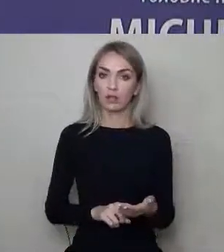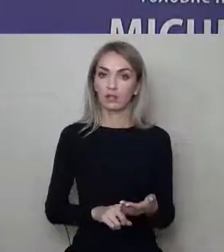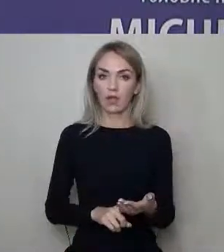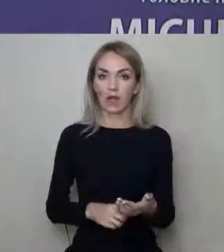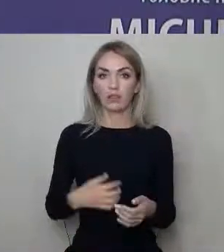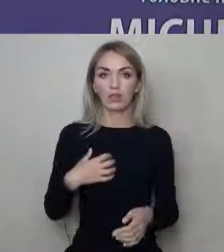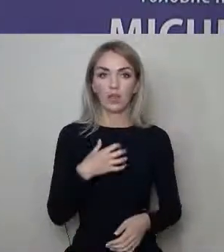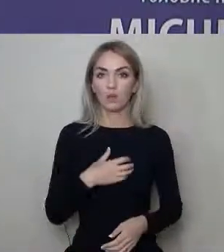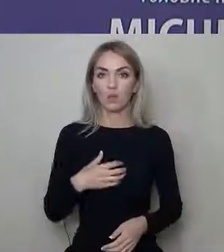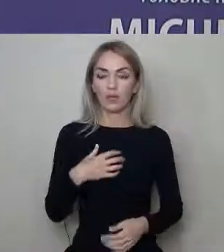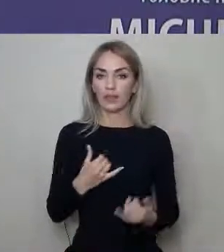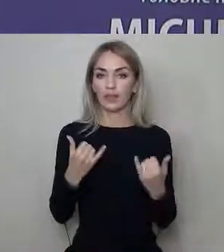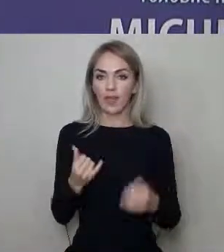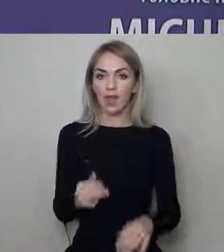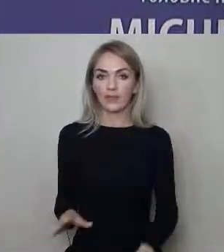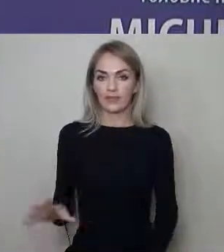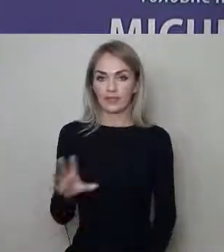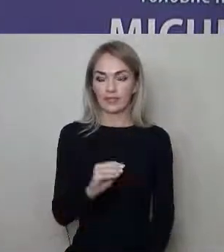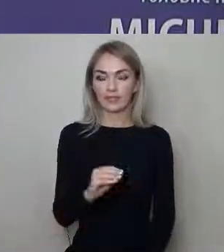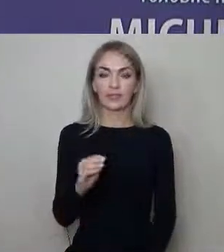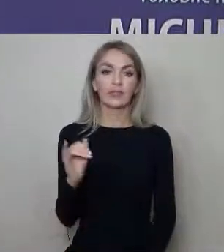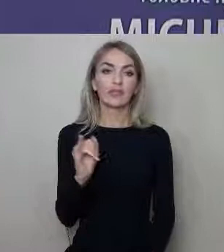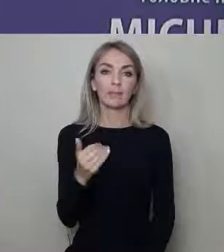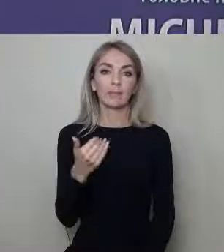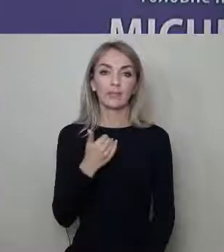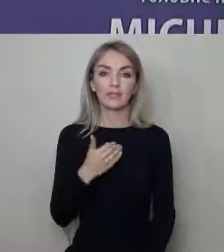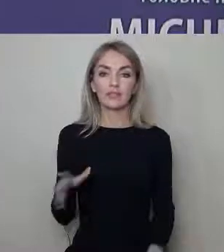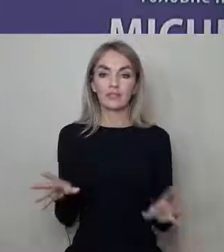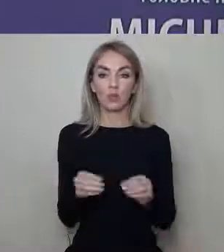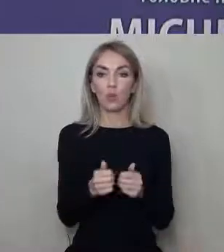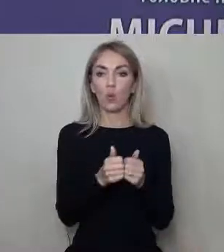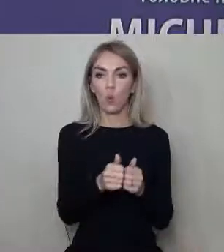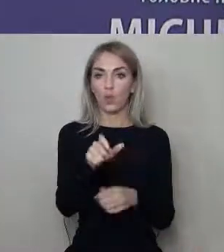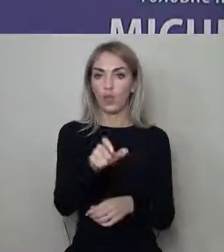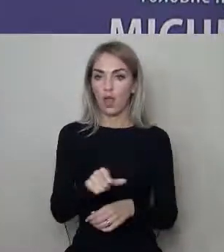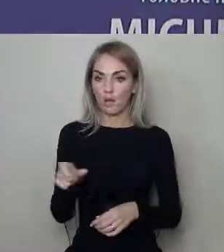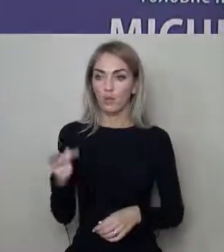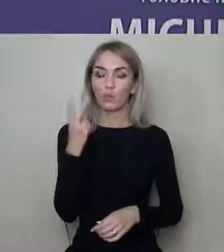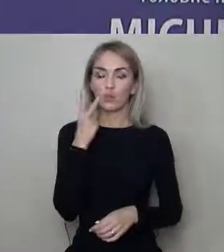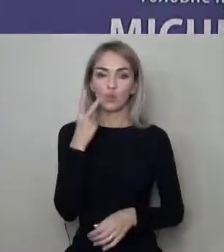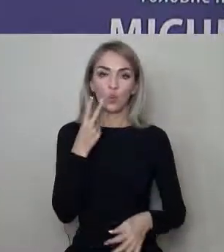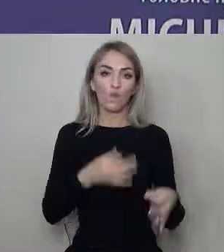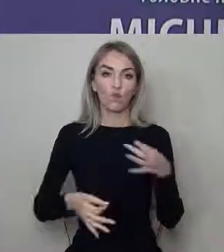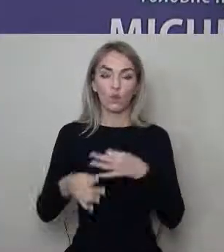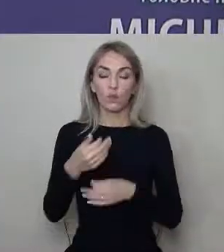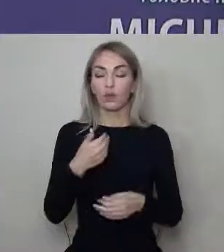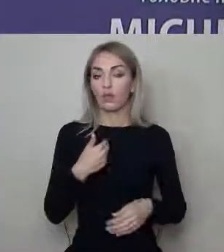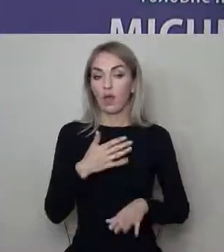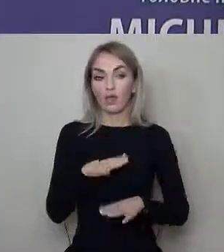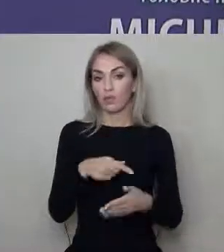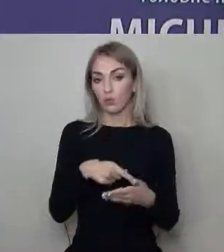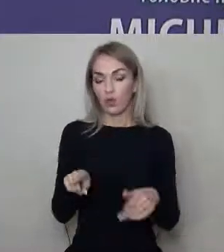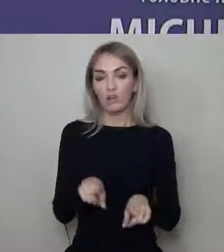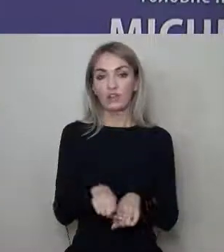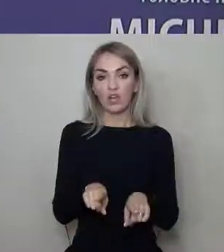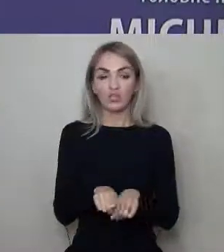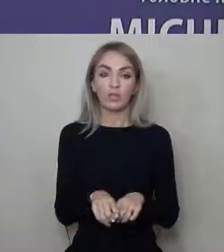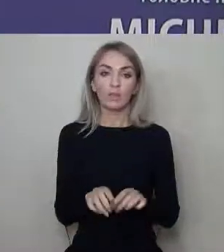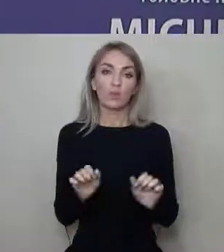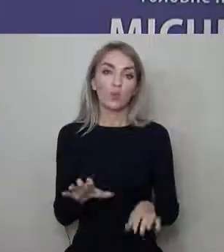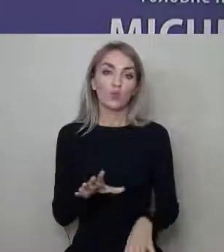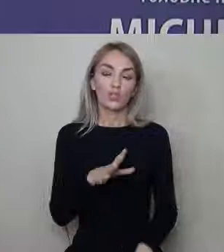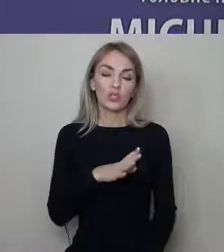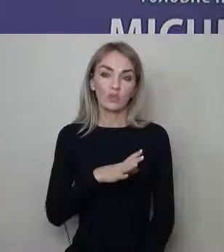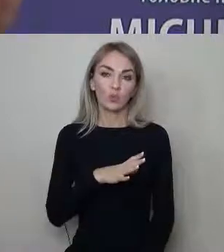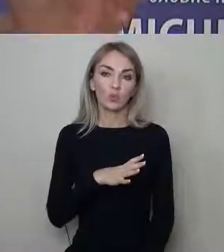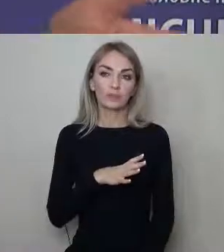Naturally, that's a painful issue for everybody. We keep discussing it with our